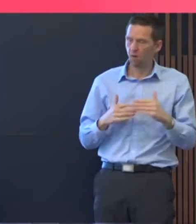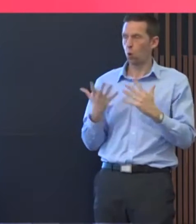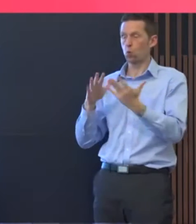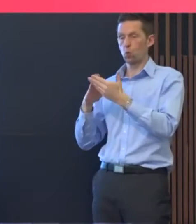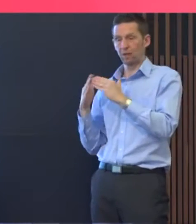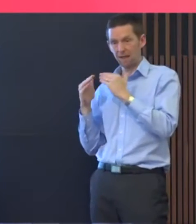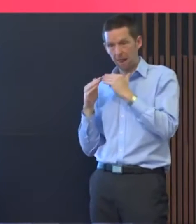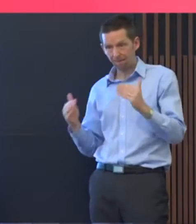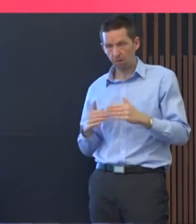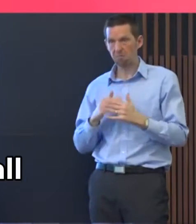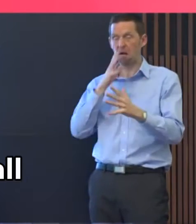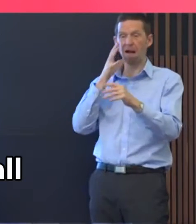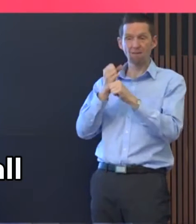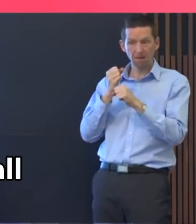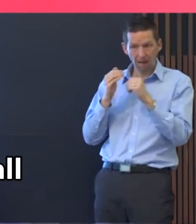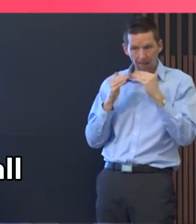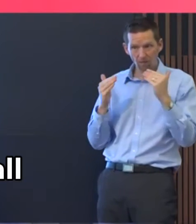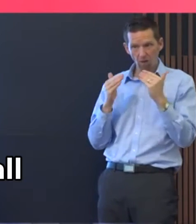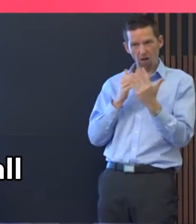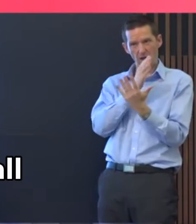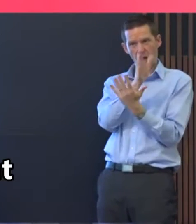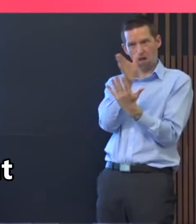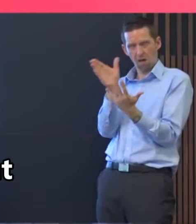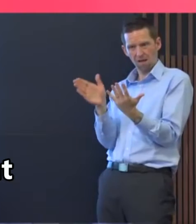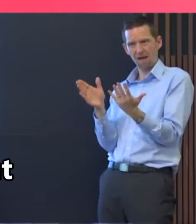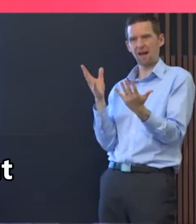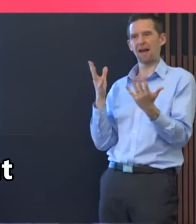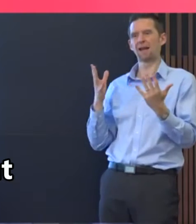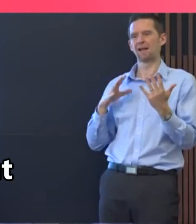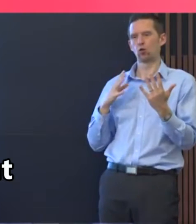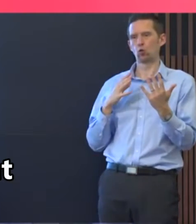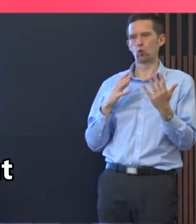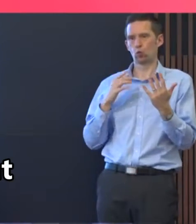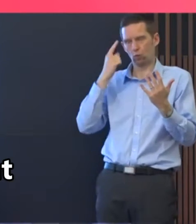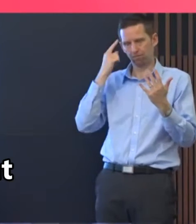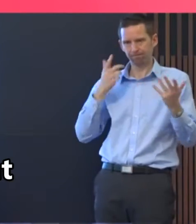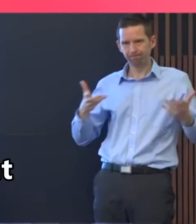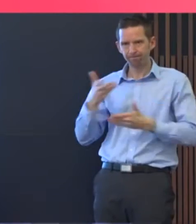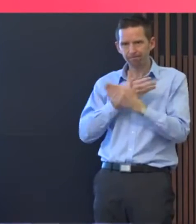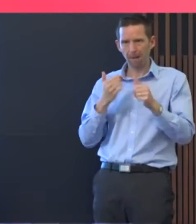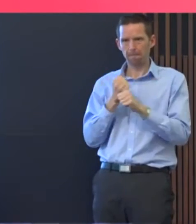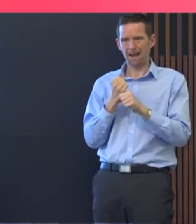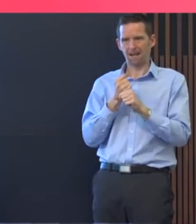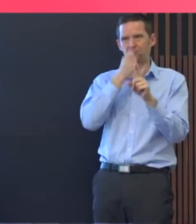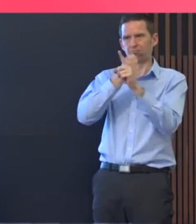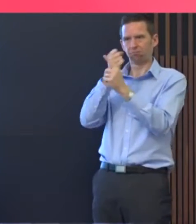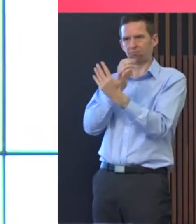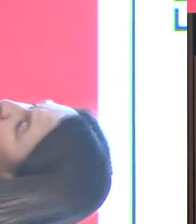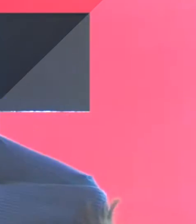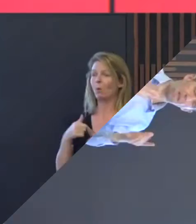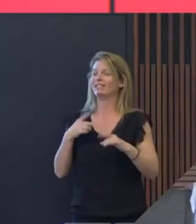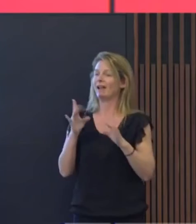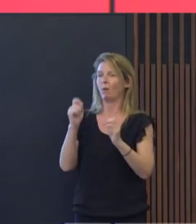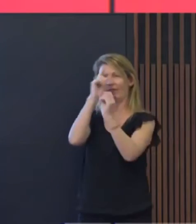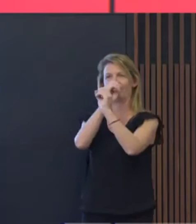community level, a government level. We've got to come from all diverse ways to make that change happen. We start with a